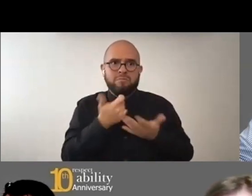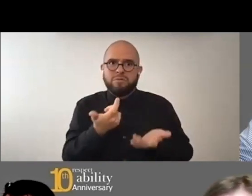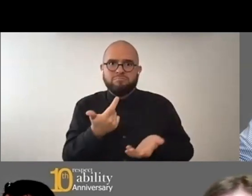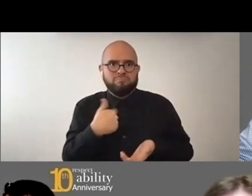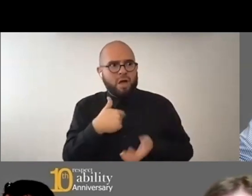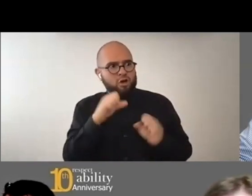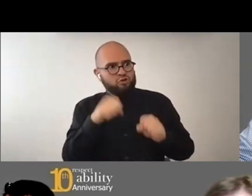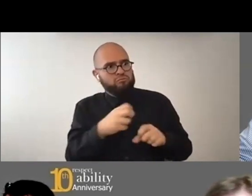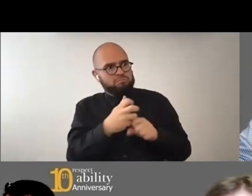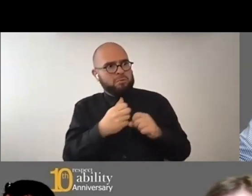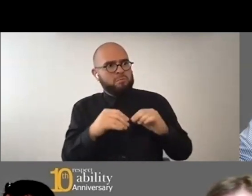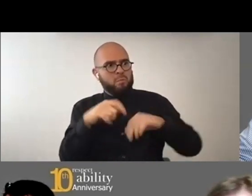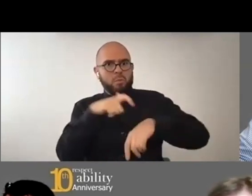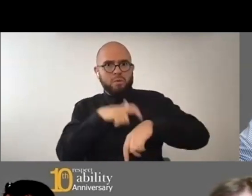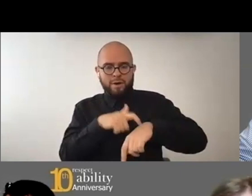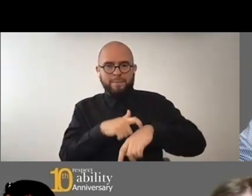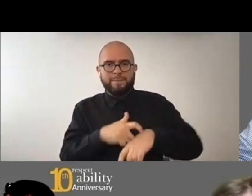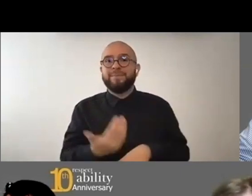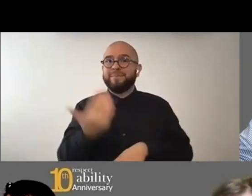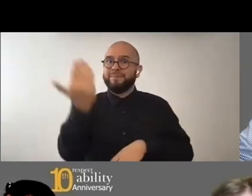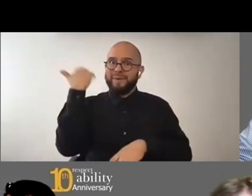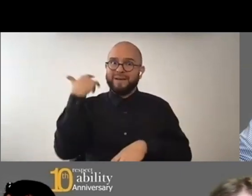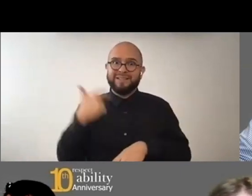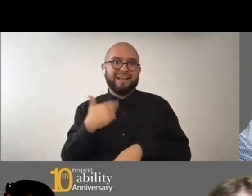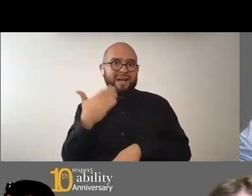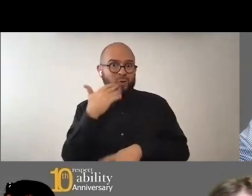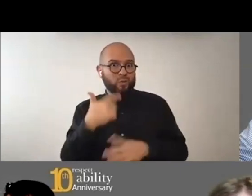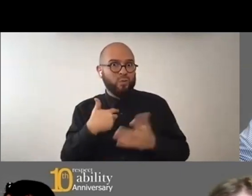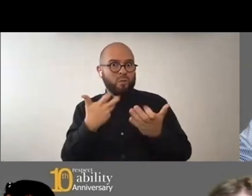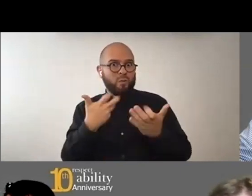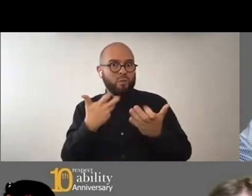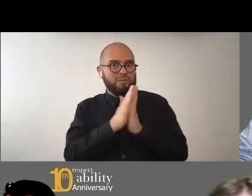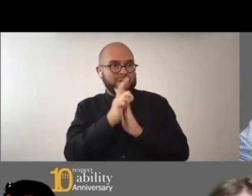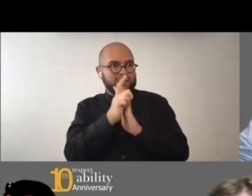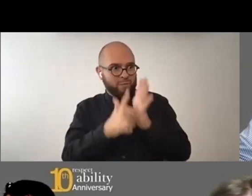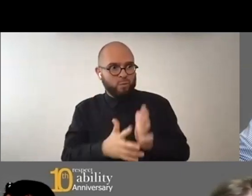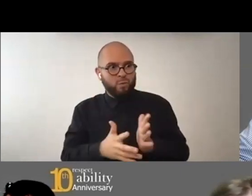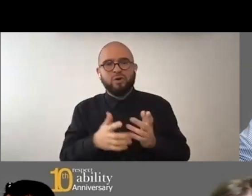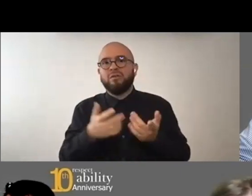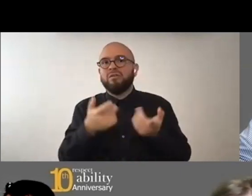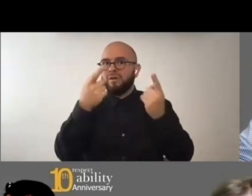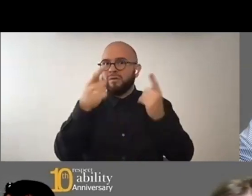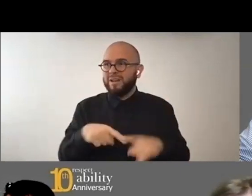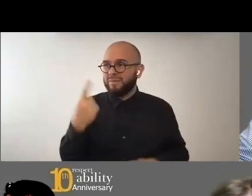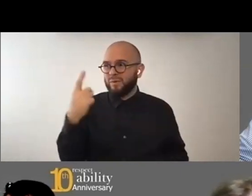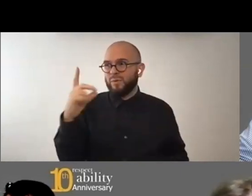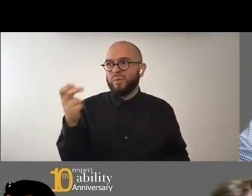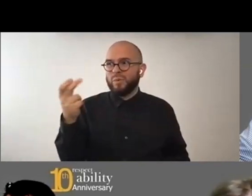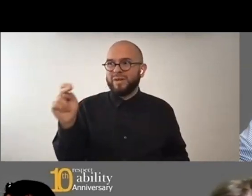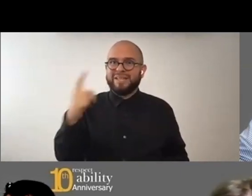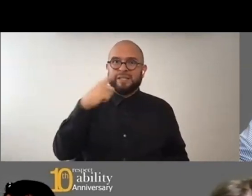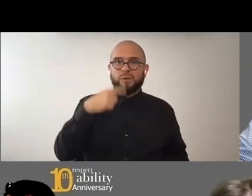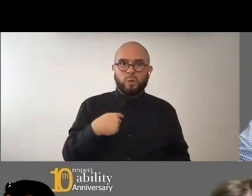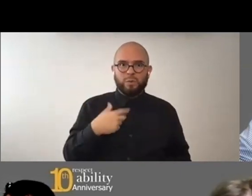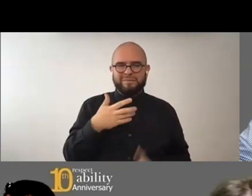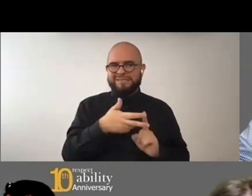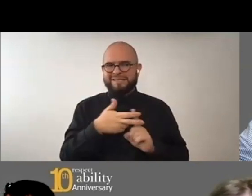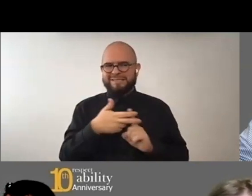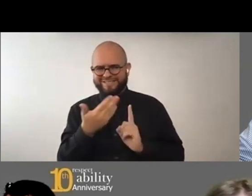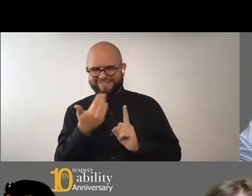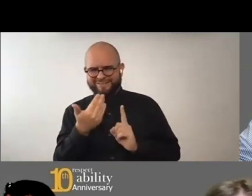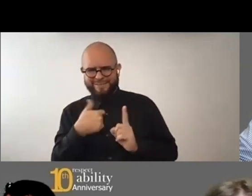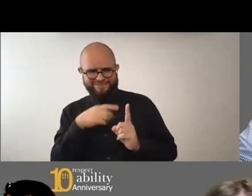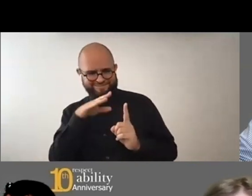time that I wanted to be a lawyer, and one day one of the deans pulled me aside and said, "You won't be able to get extensions